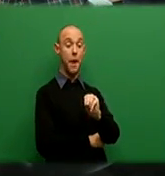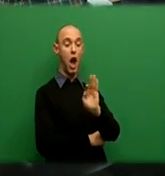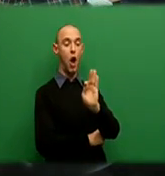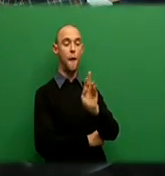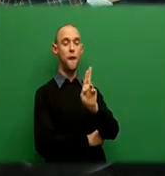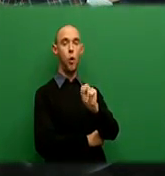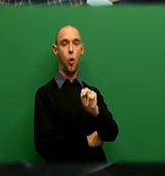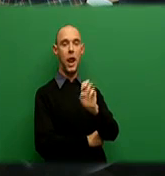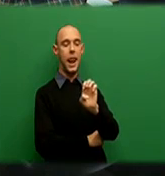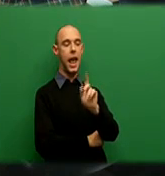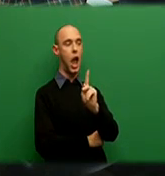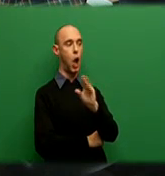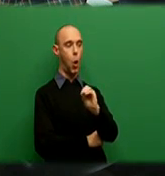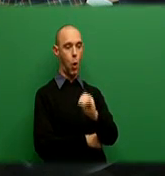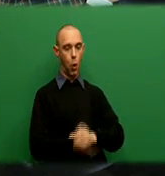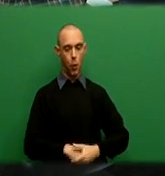Mfuneko. Thanks.